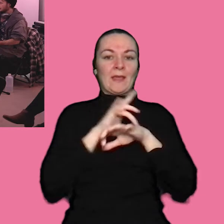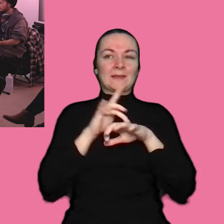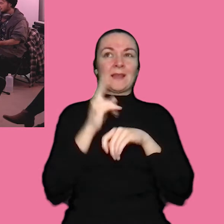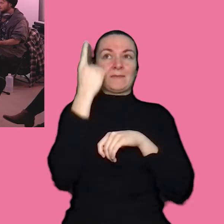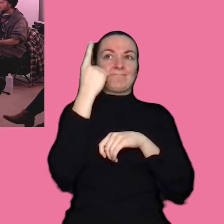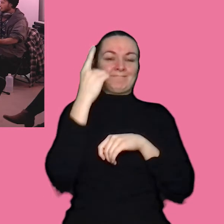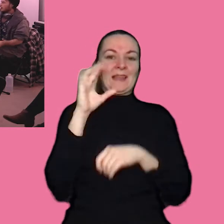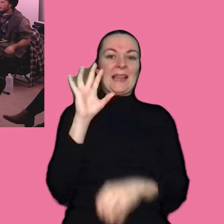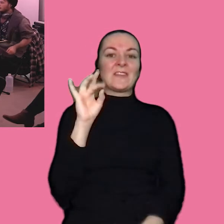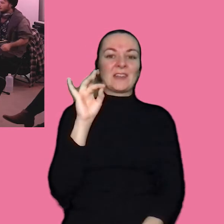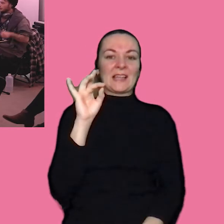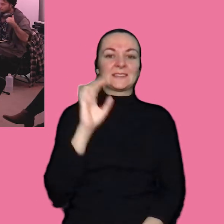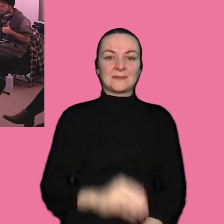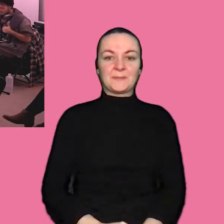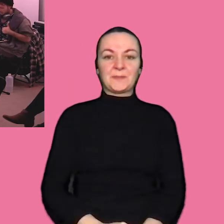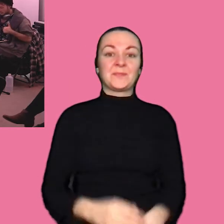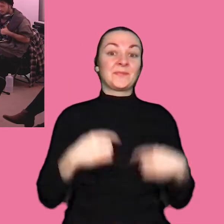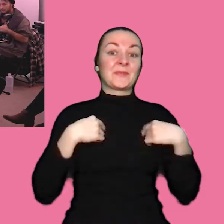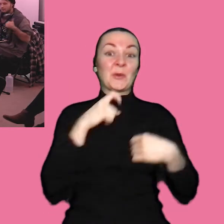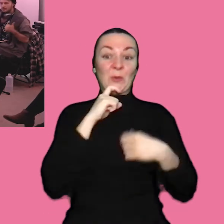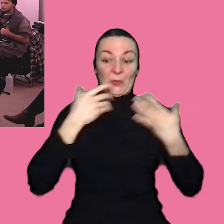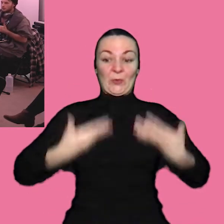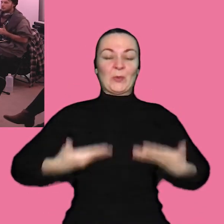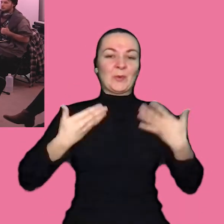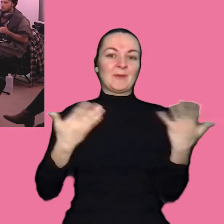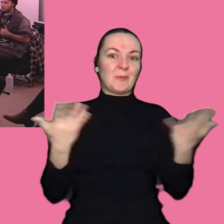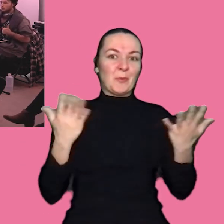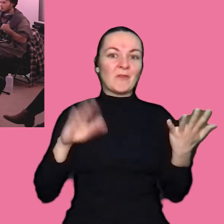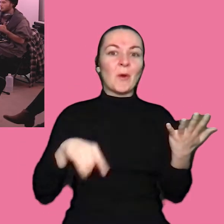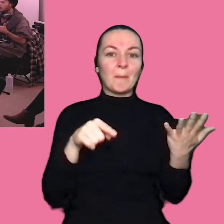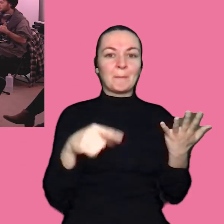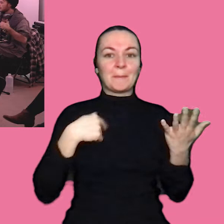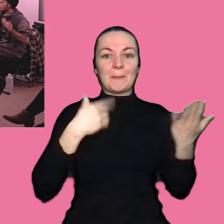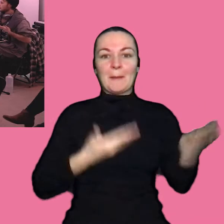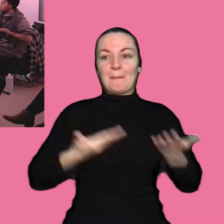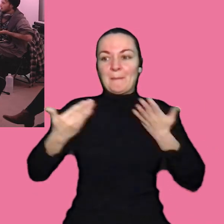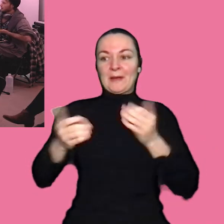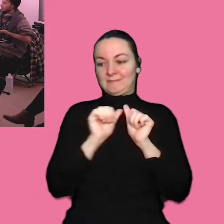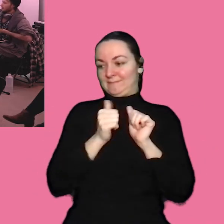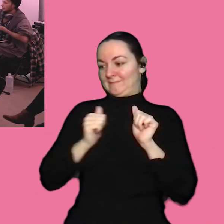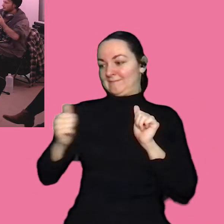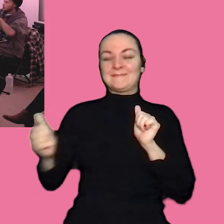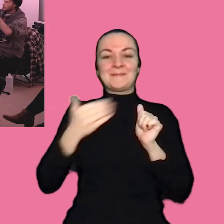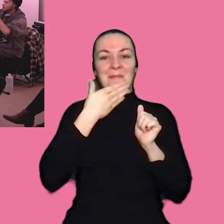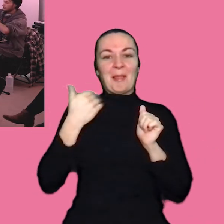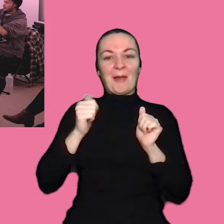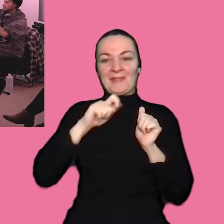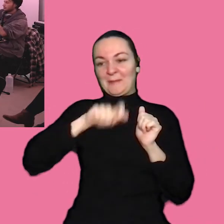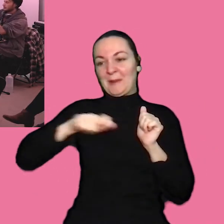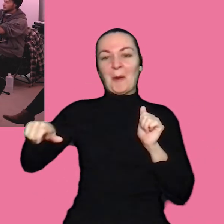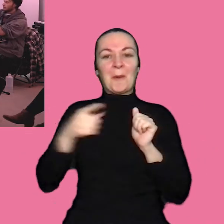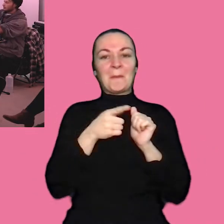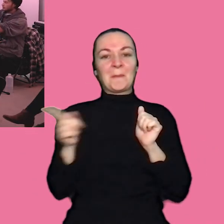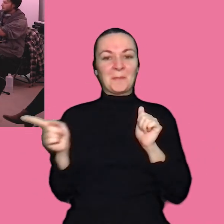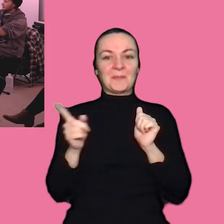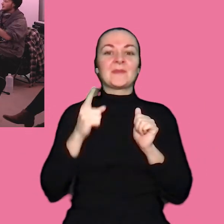up in Inverness. That's who I am and that's where I'm coming from. I'm now gonna pass on down this